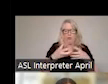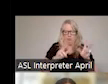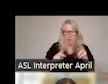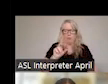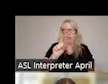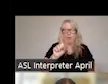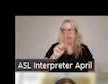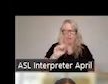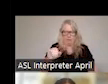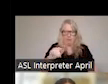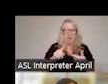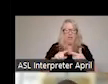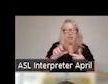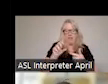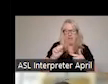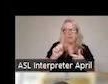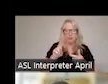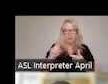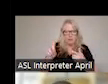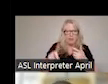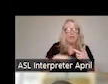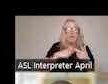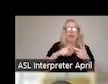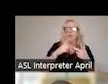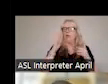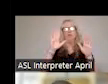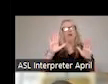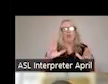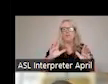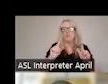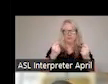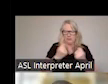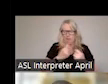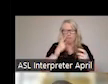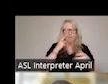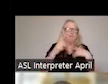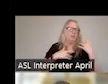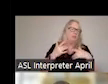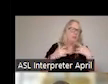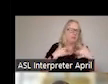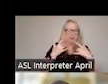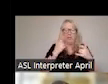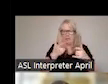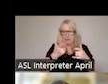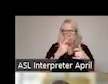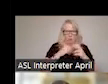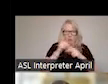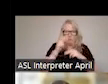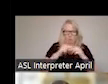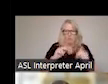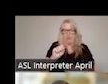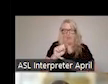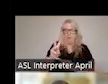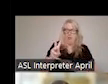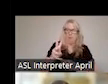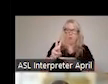and SUD, and we have an awesome team. So we're very excited with what we're doing and building. The software itself is